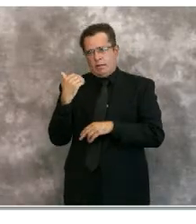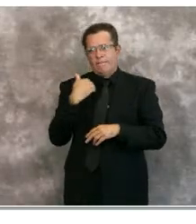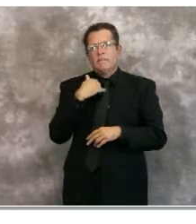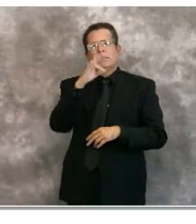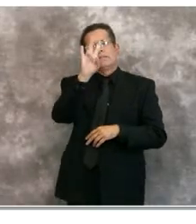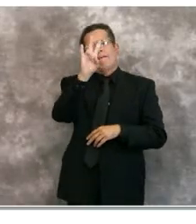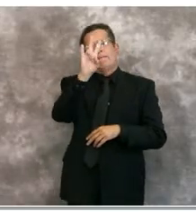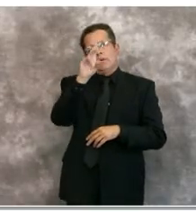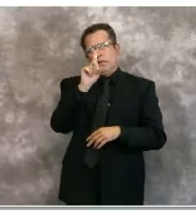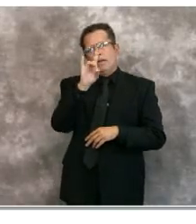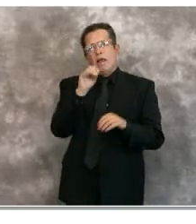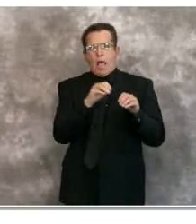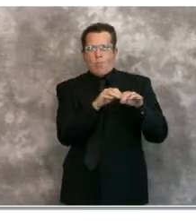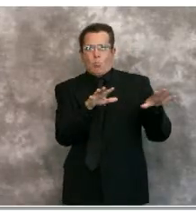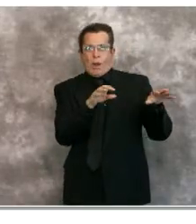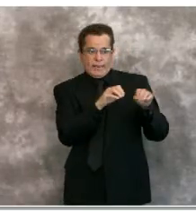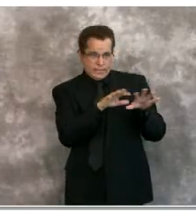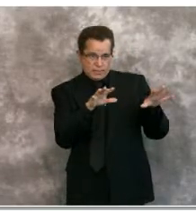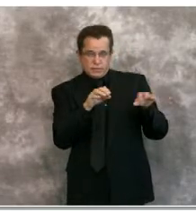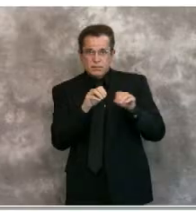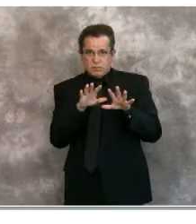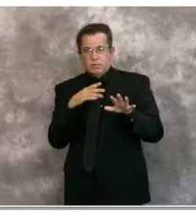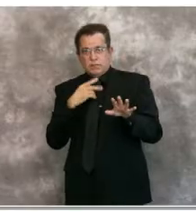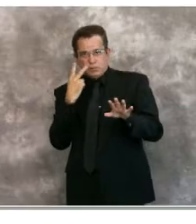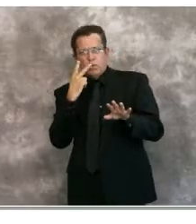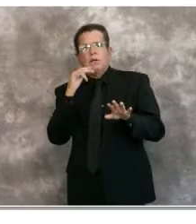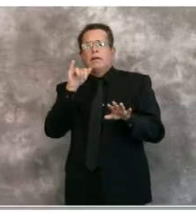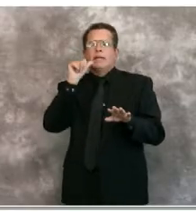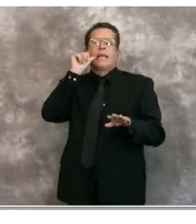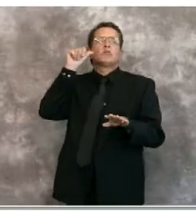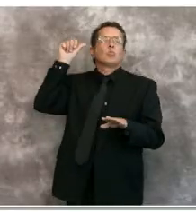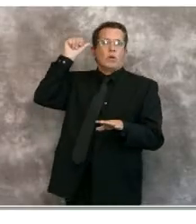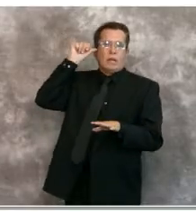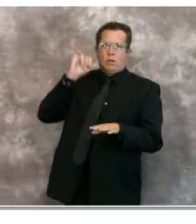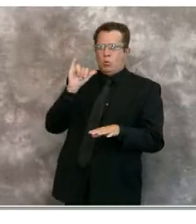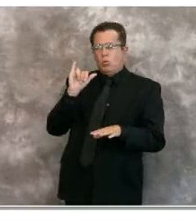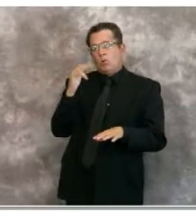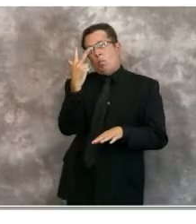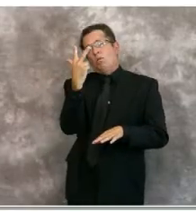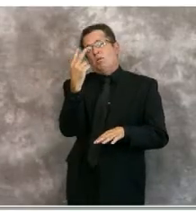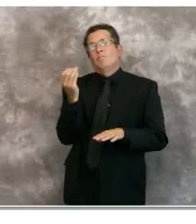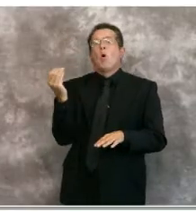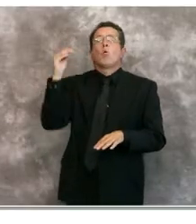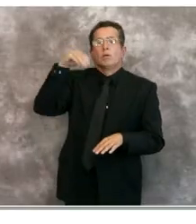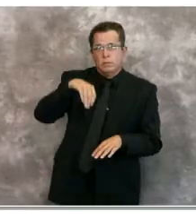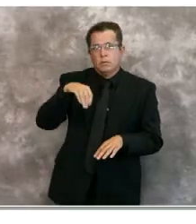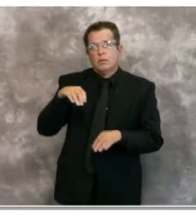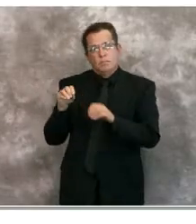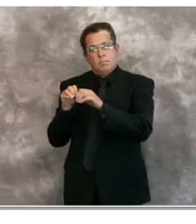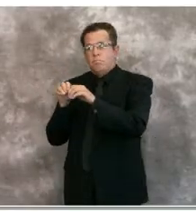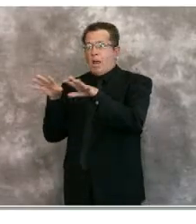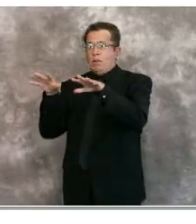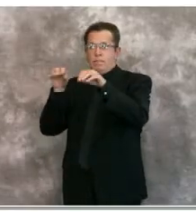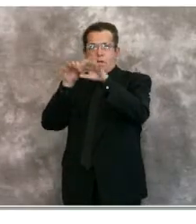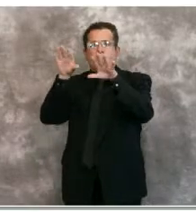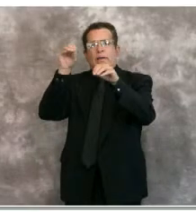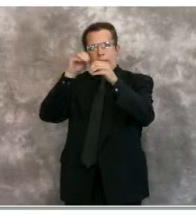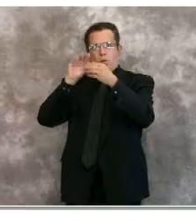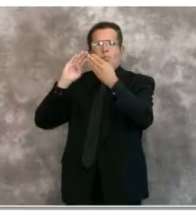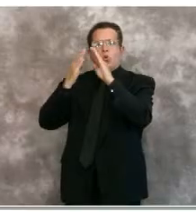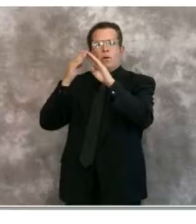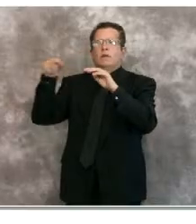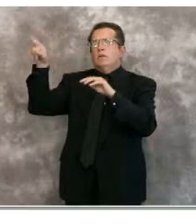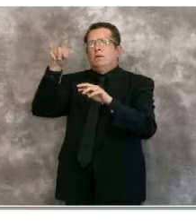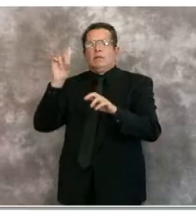7 outbreaks on the books, and yesterday, there were 3 additional outbreaks in the community